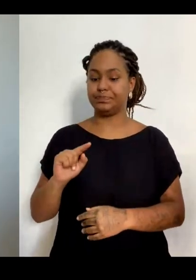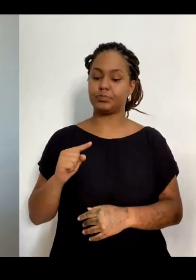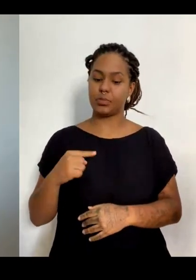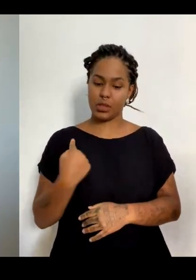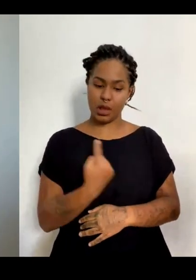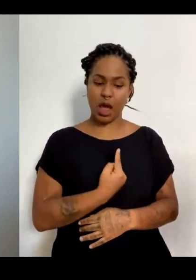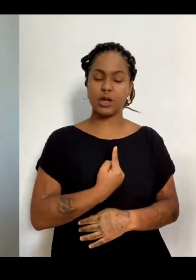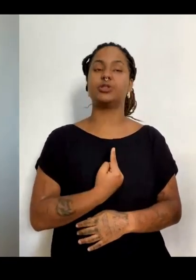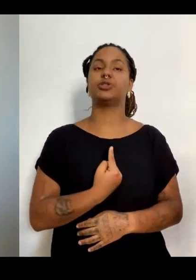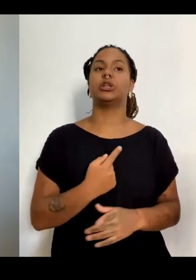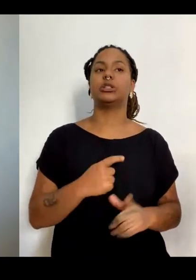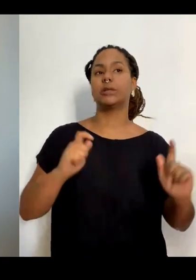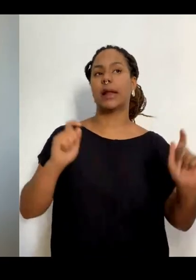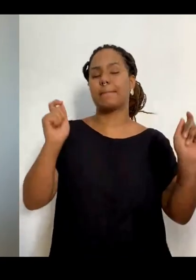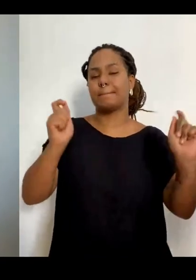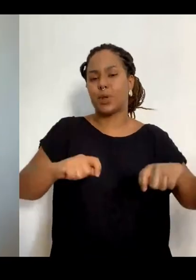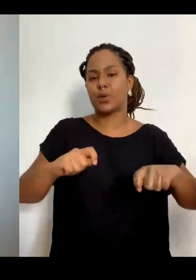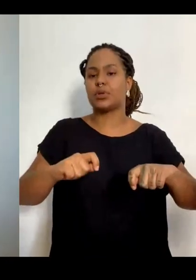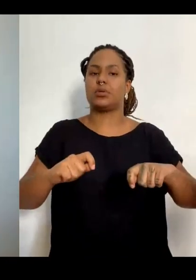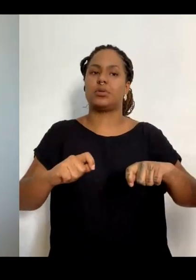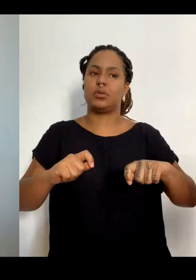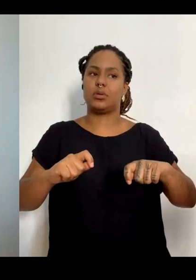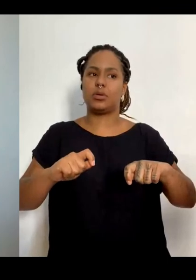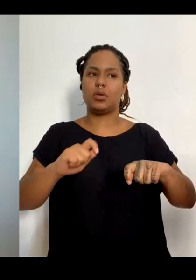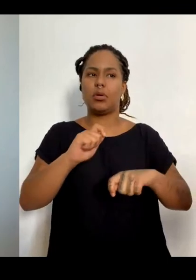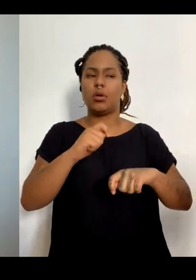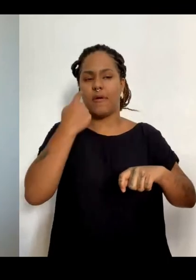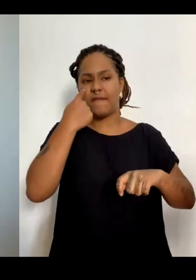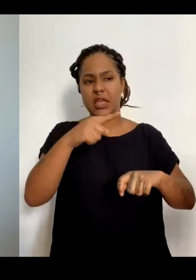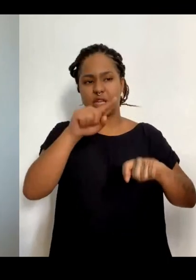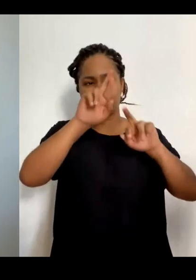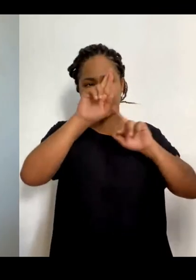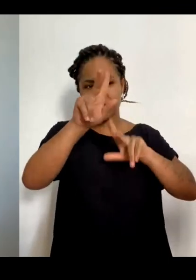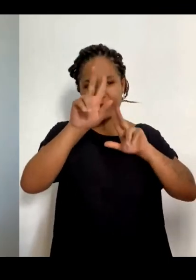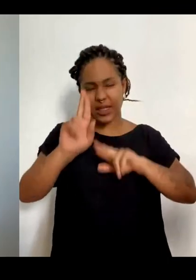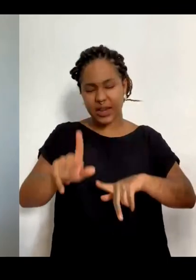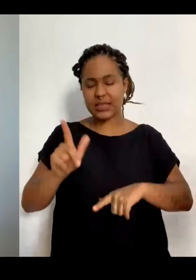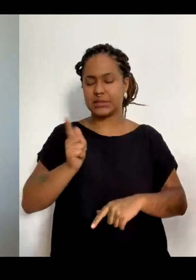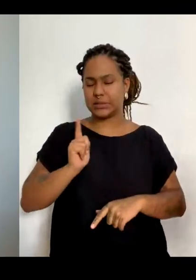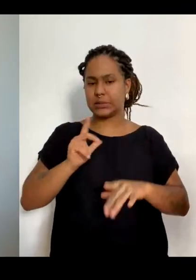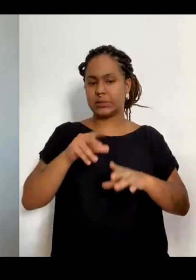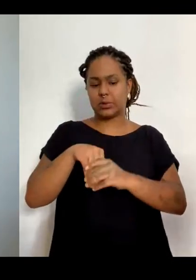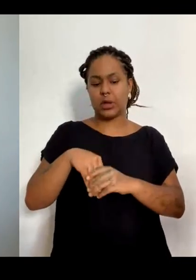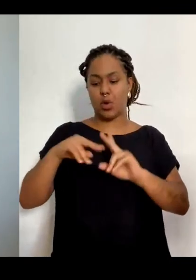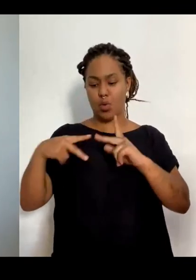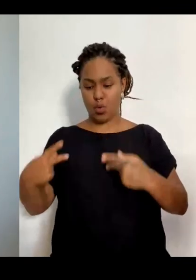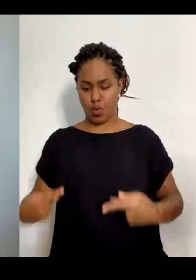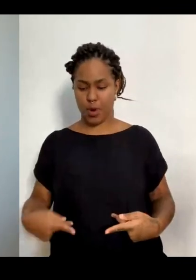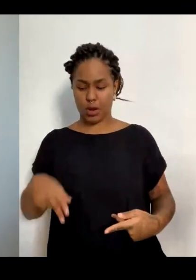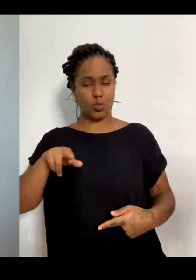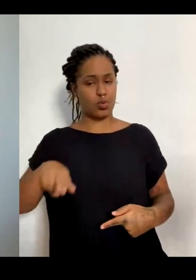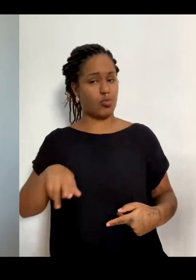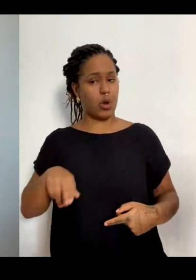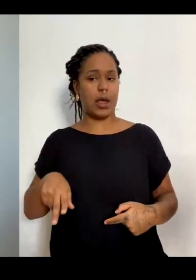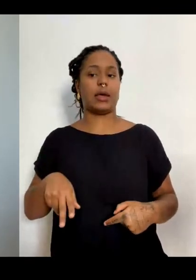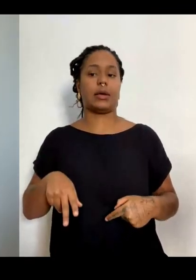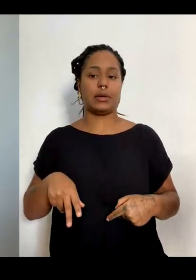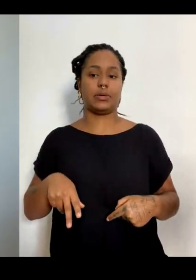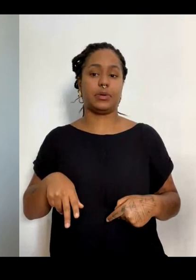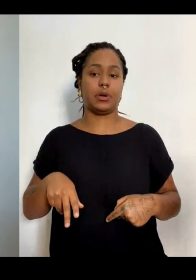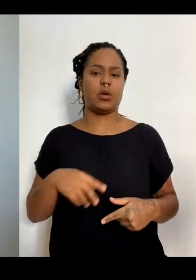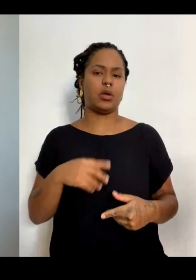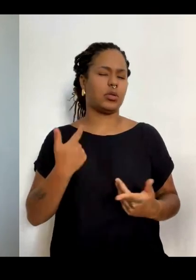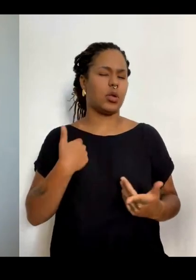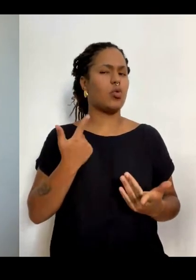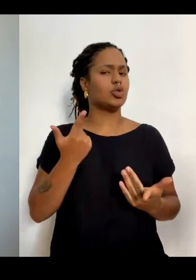differences that exist between all humans and I mean this is again the question between or the difference between equality and Equity right it's